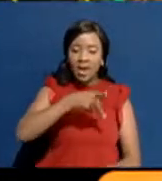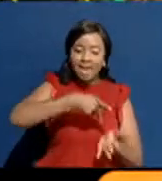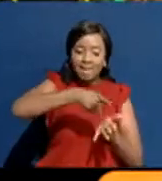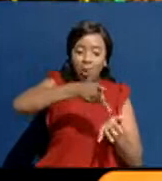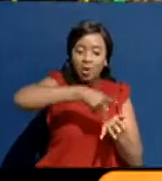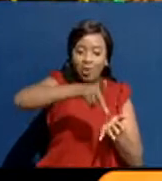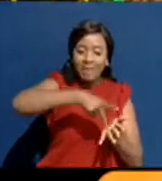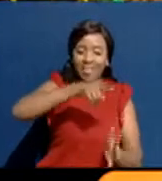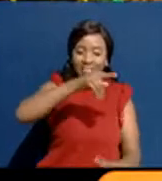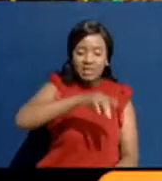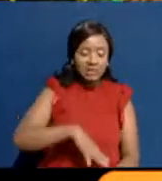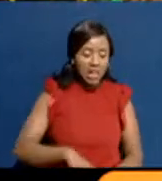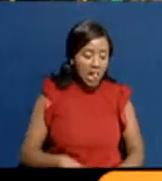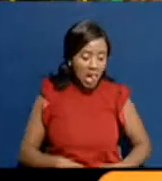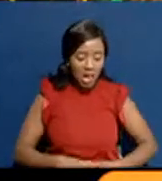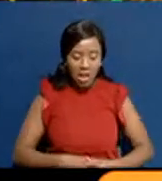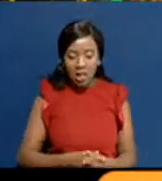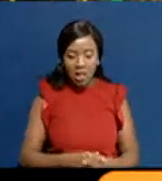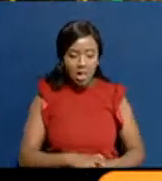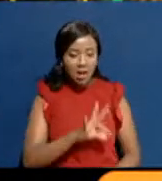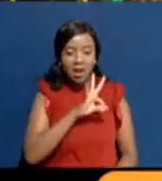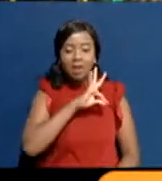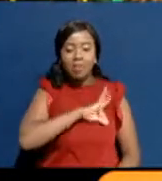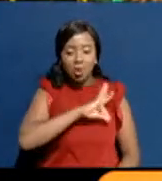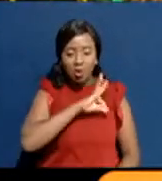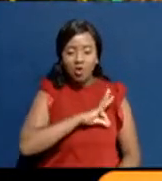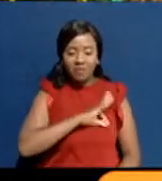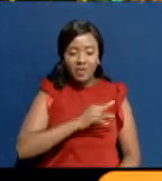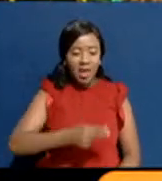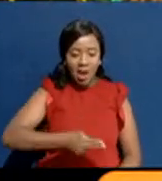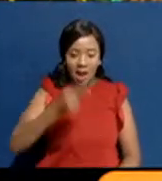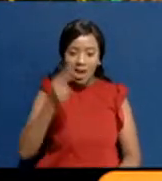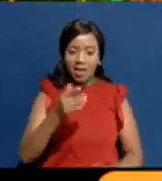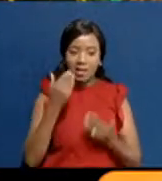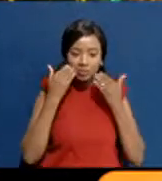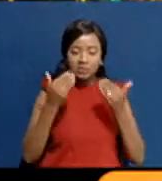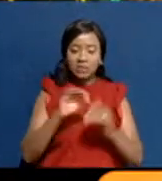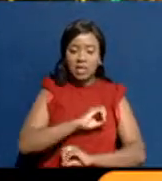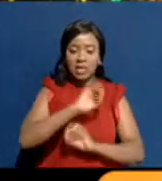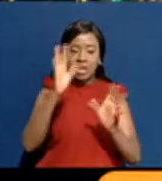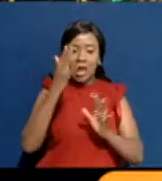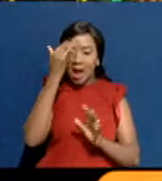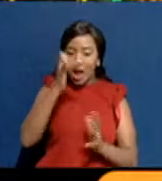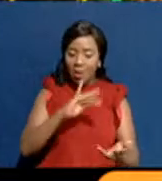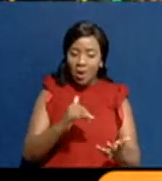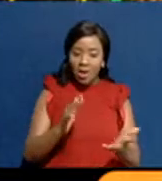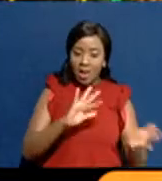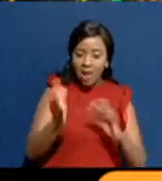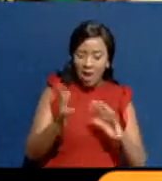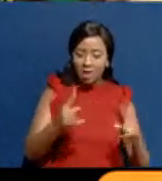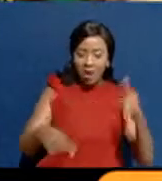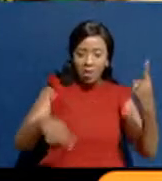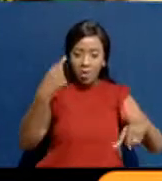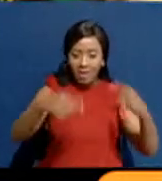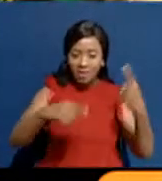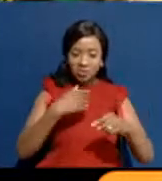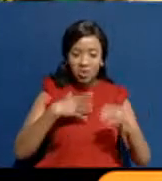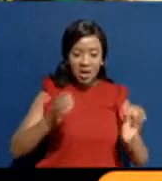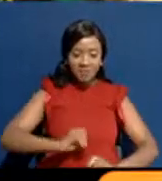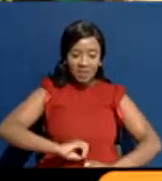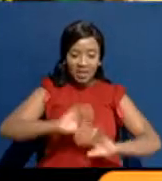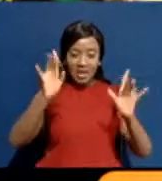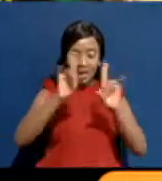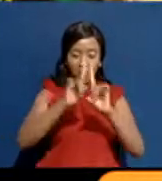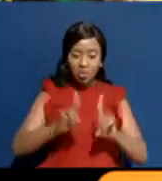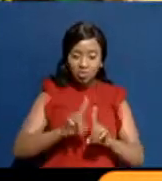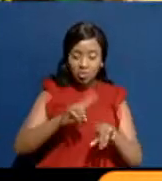Procurement is the space. Yeah. It is the reason you see how competitive our politics is. And when